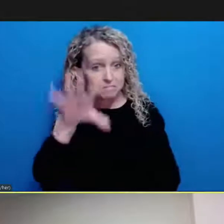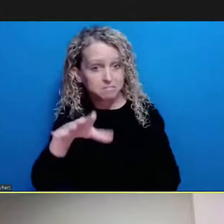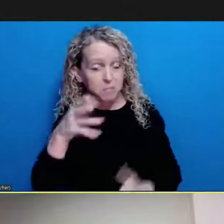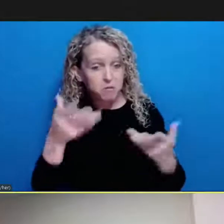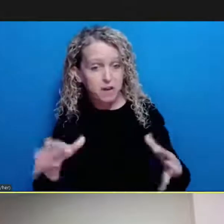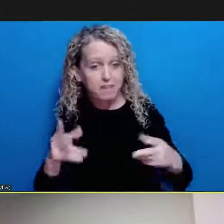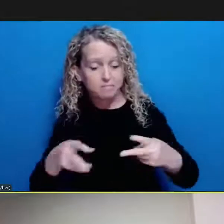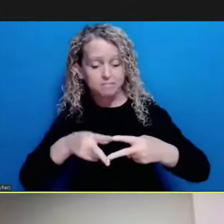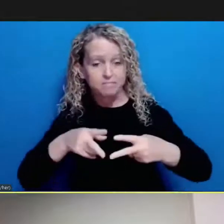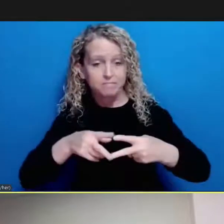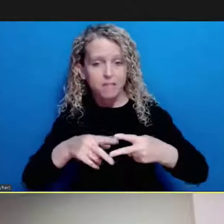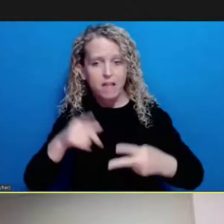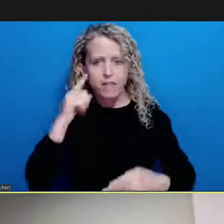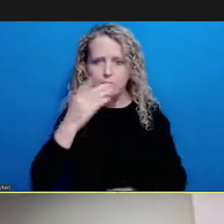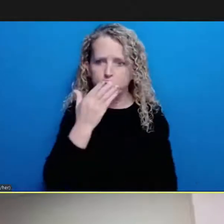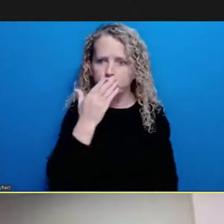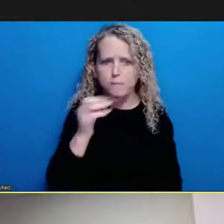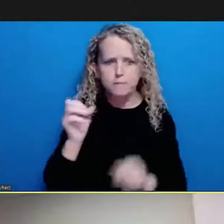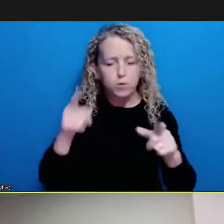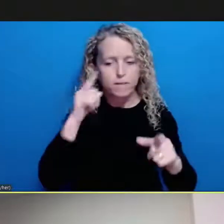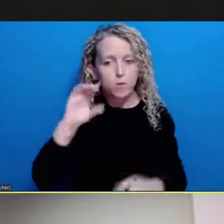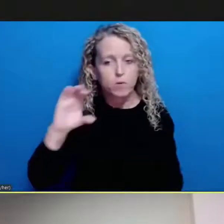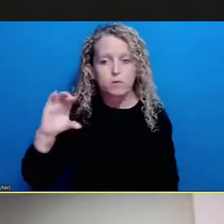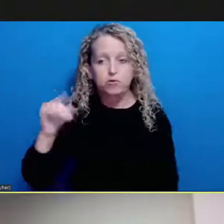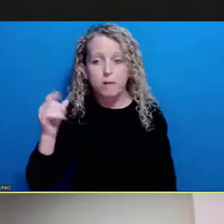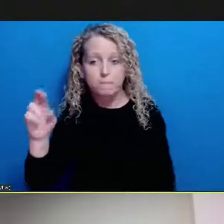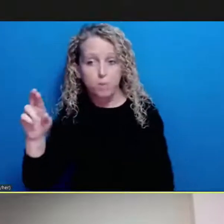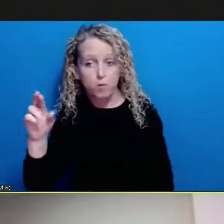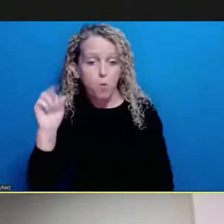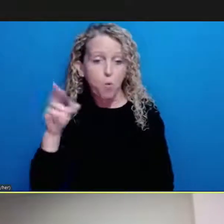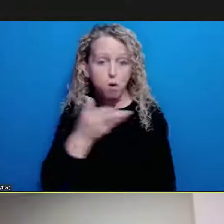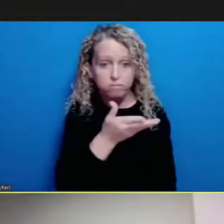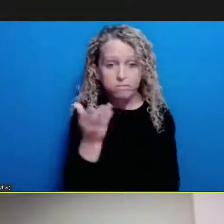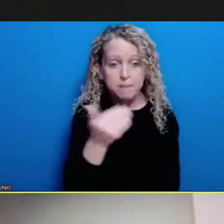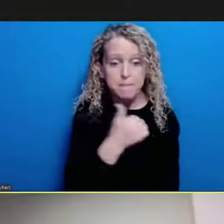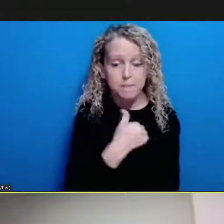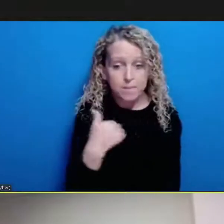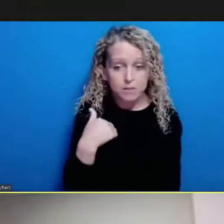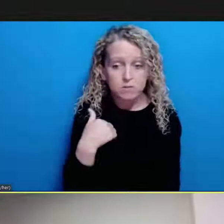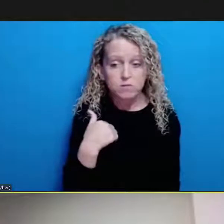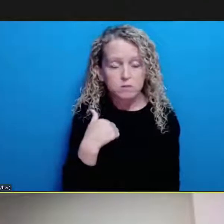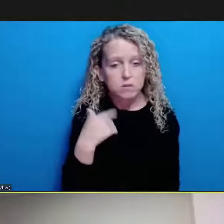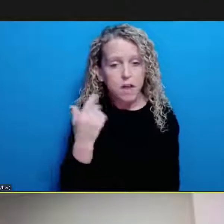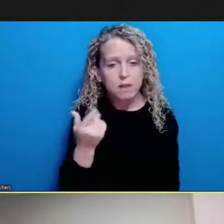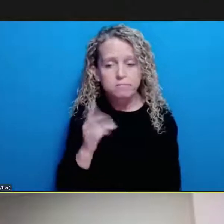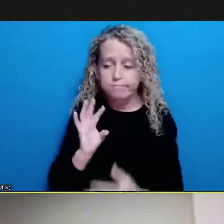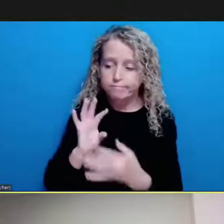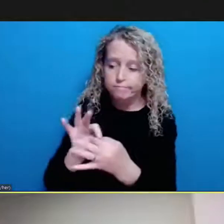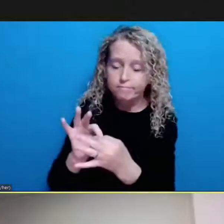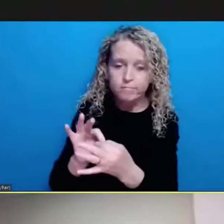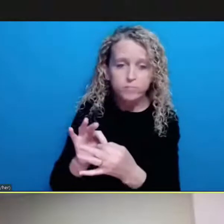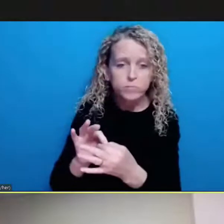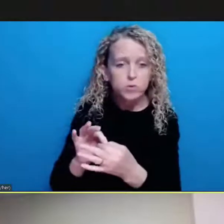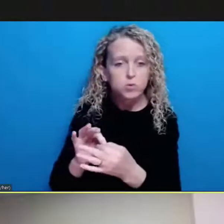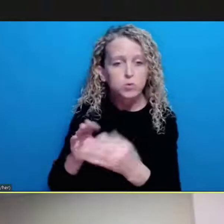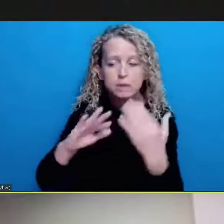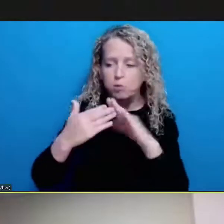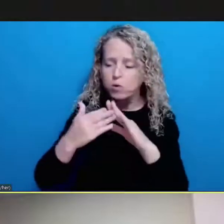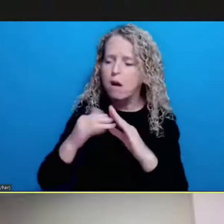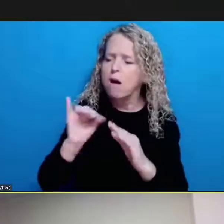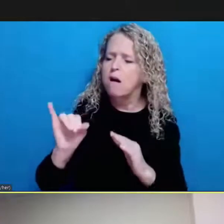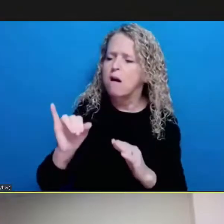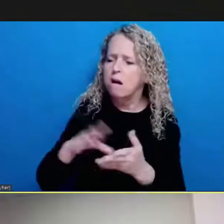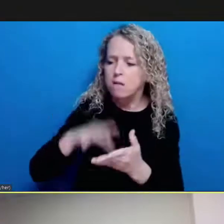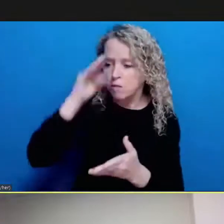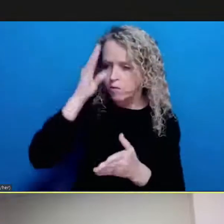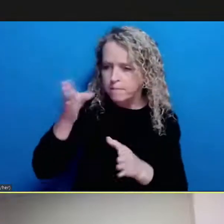the chamber or its members to link to that committee, learn about the plan and sort of find the synergies and the